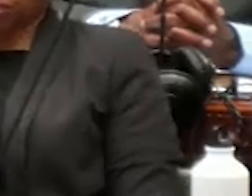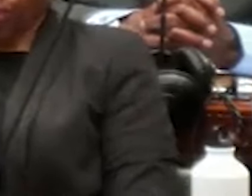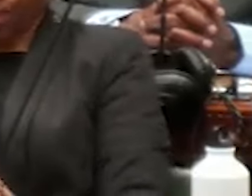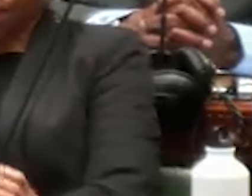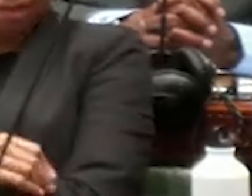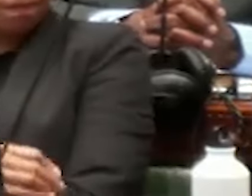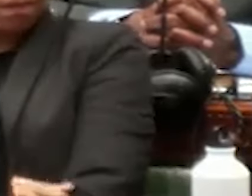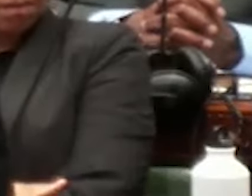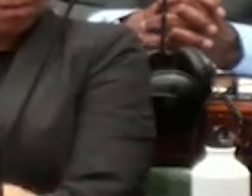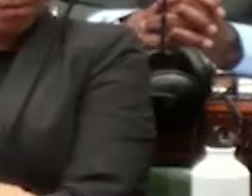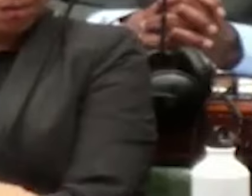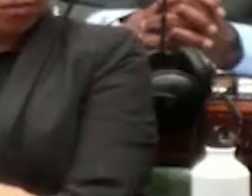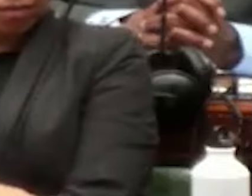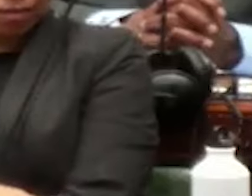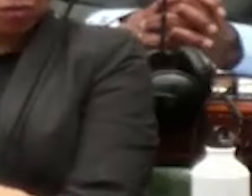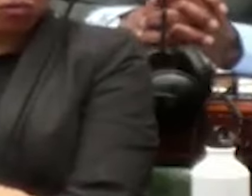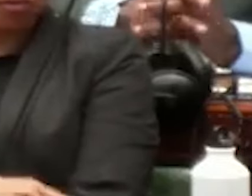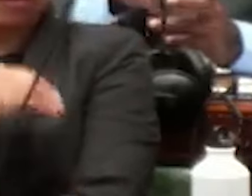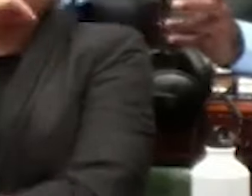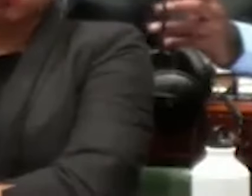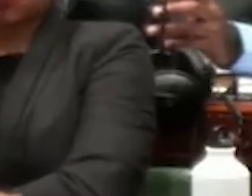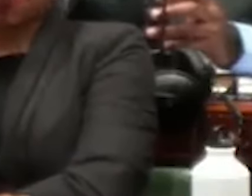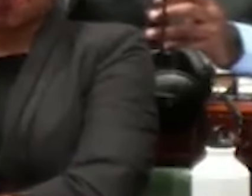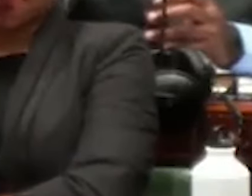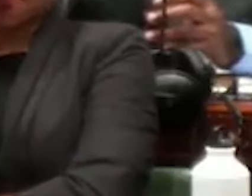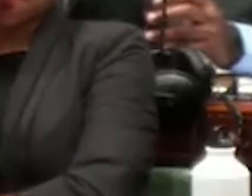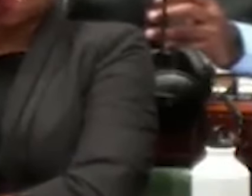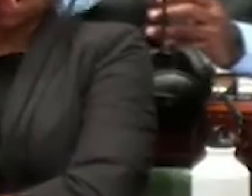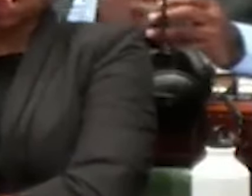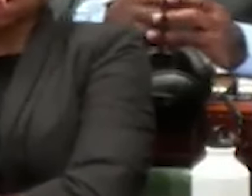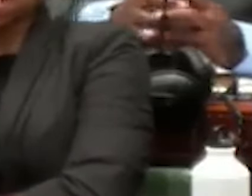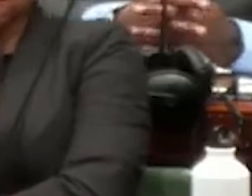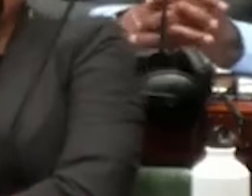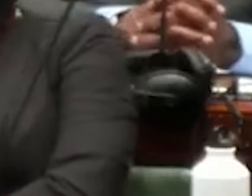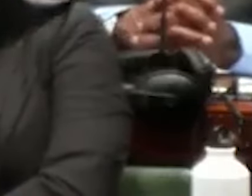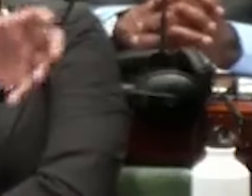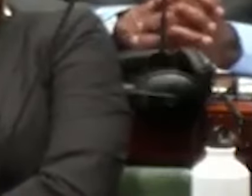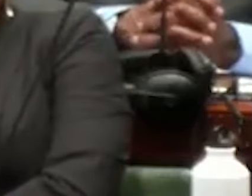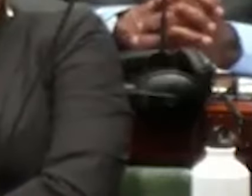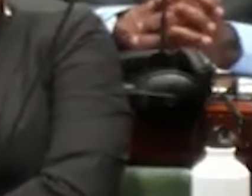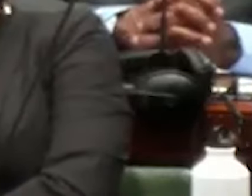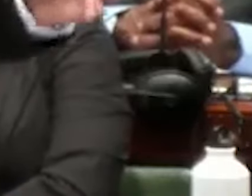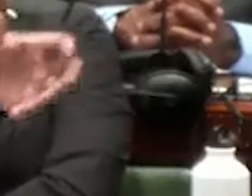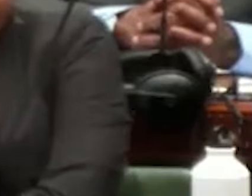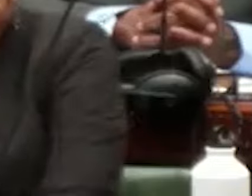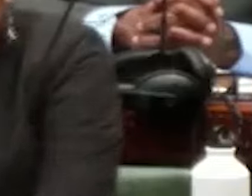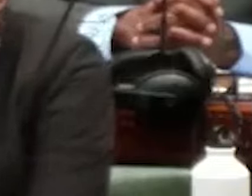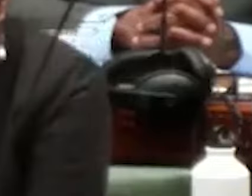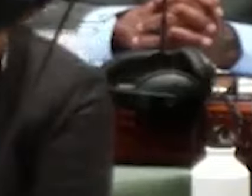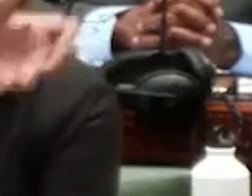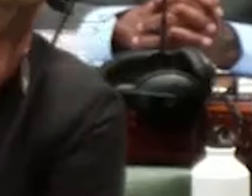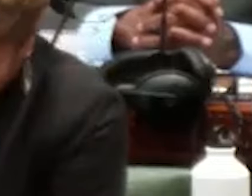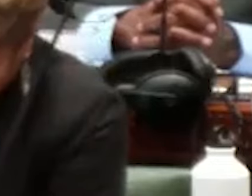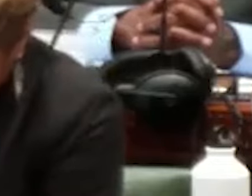sitting there and pontificating about governance, about